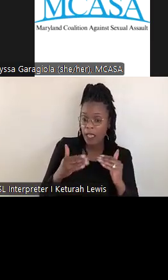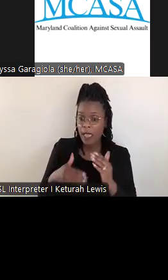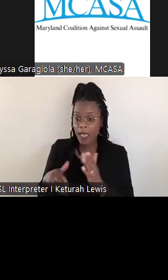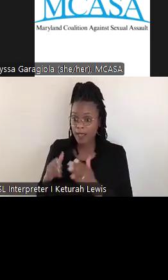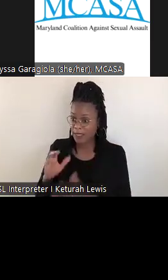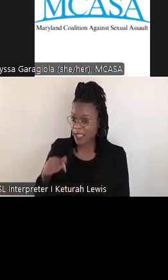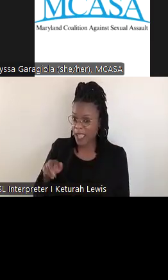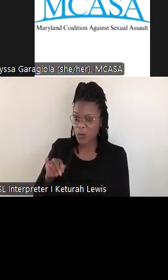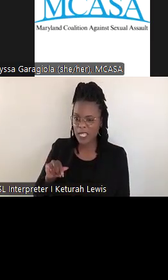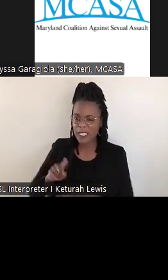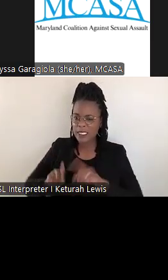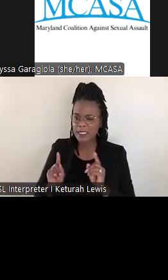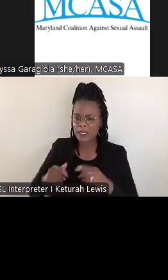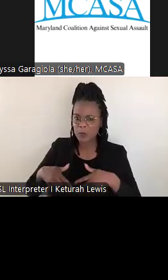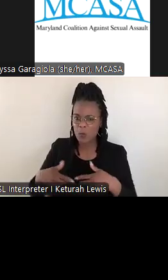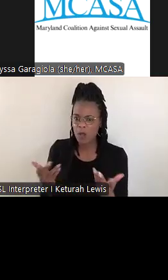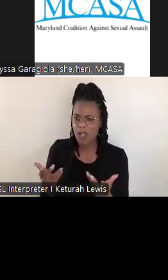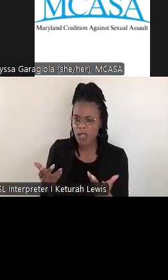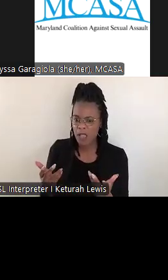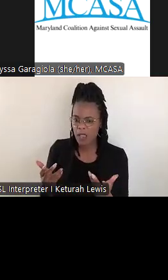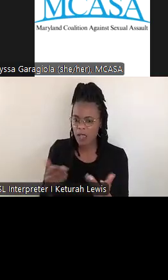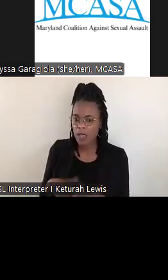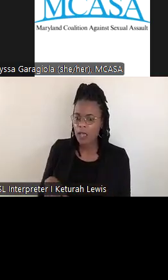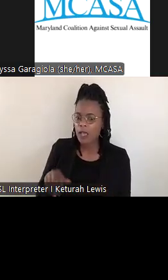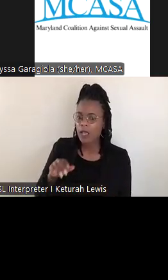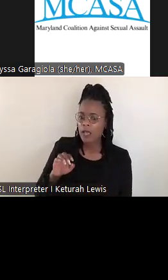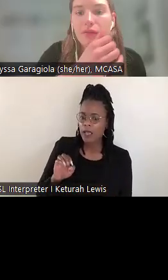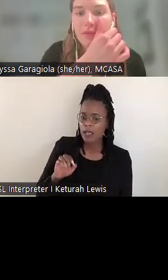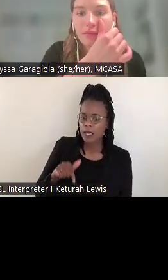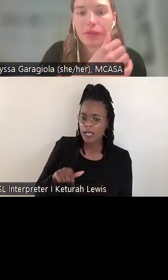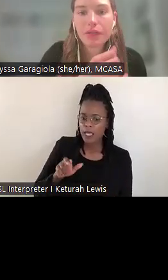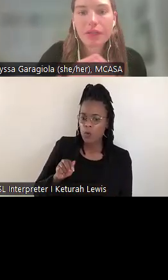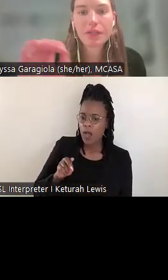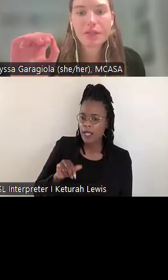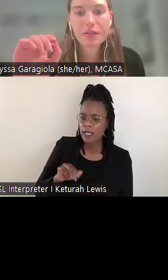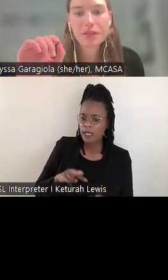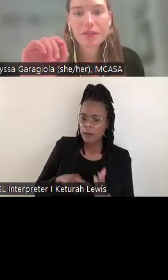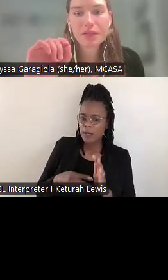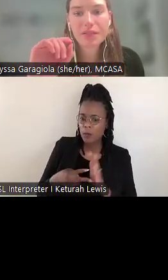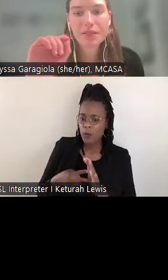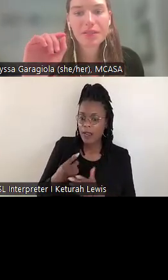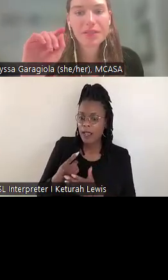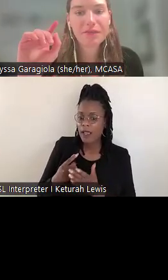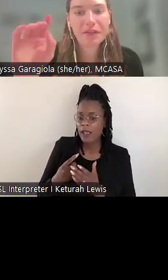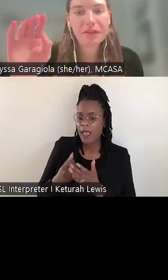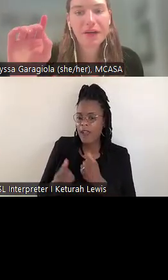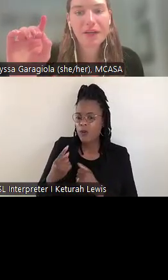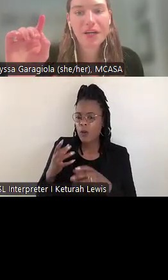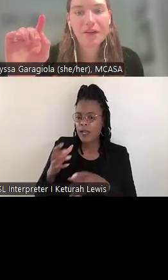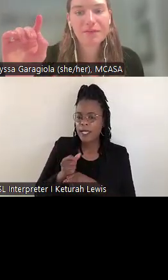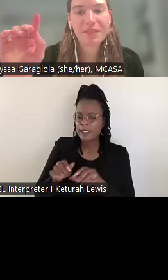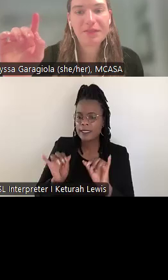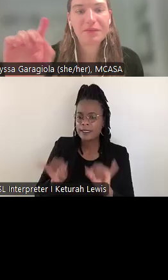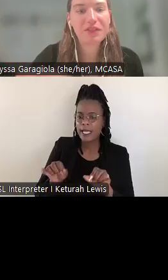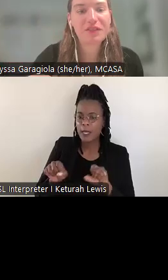line, this is equality. Everybody gets the same bike, but you can immediately see how that same bike does not serve everyone. And Stephanie,